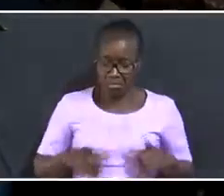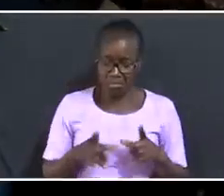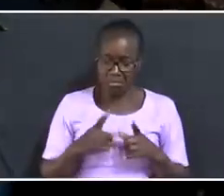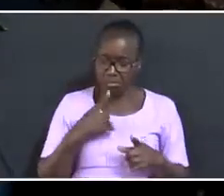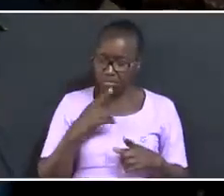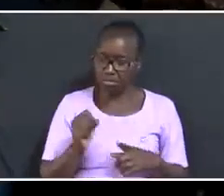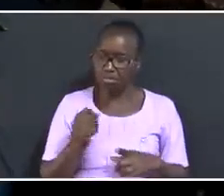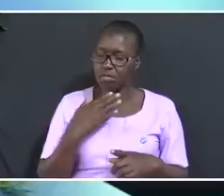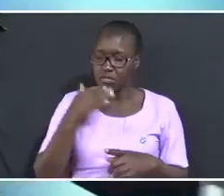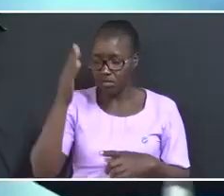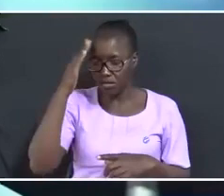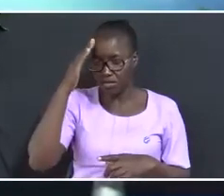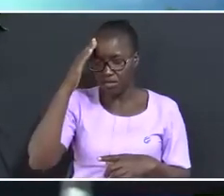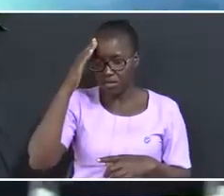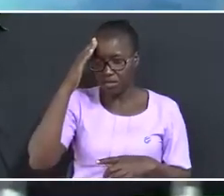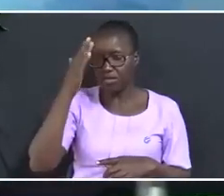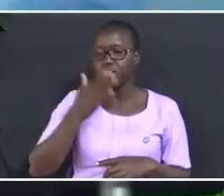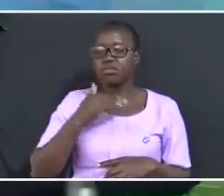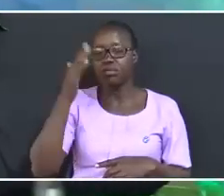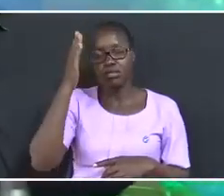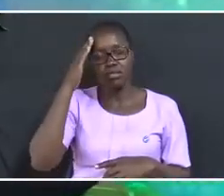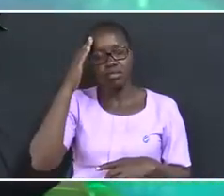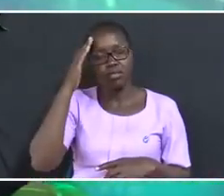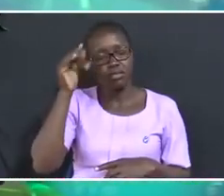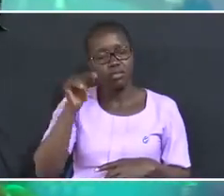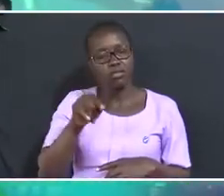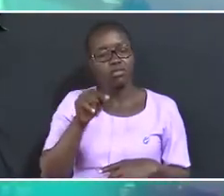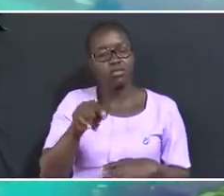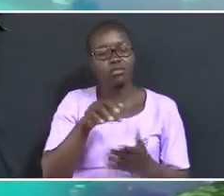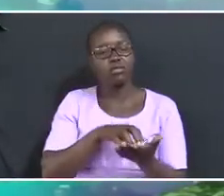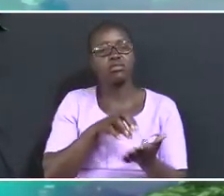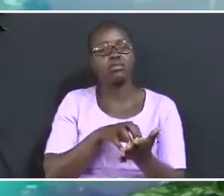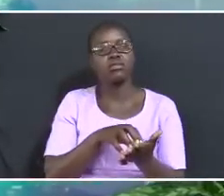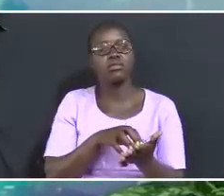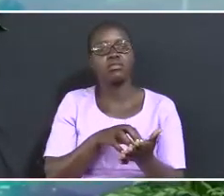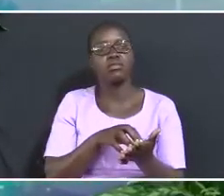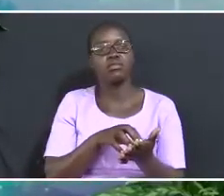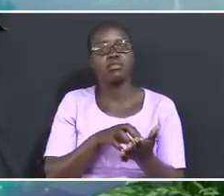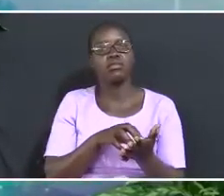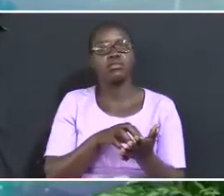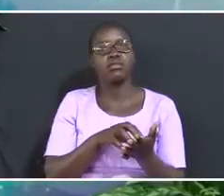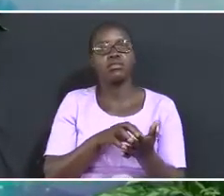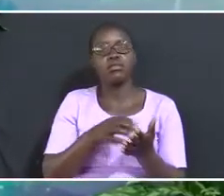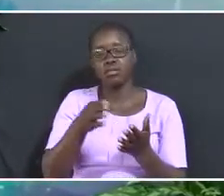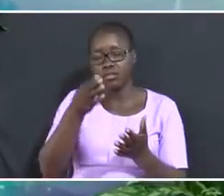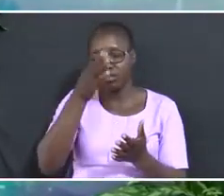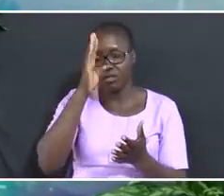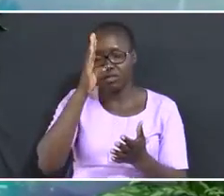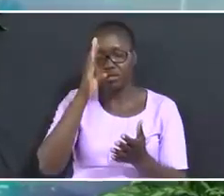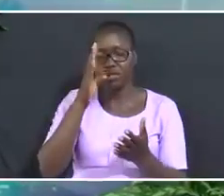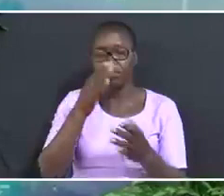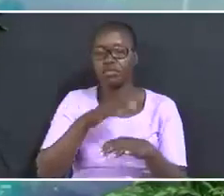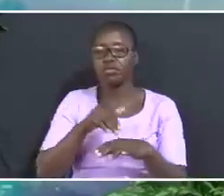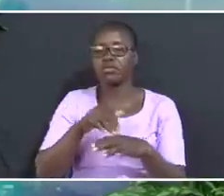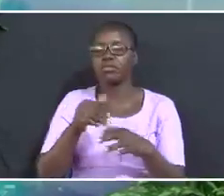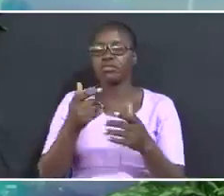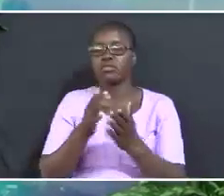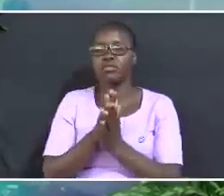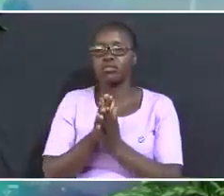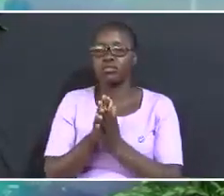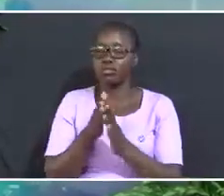we want to know. We want to know in this case. That's what we call the irony of